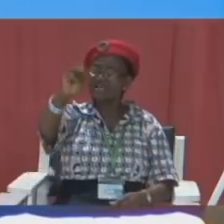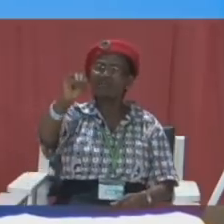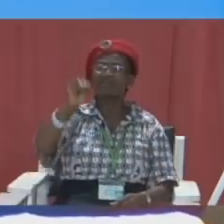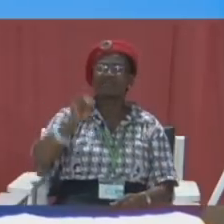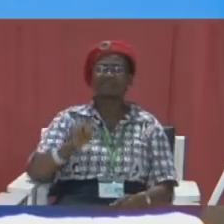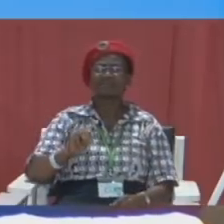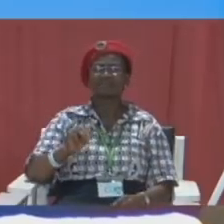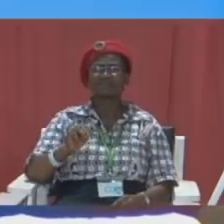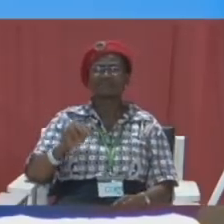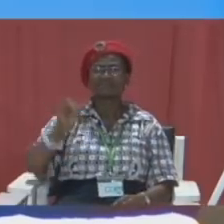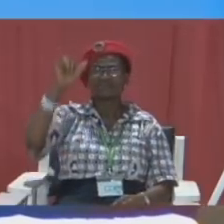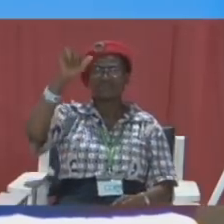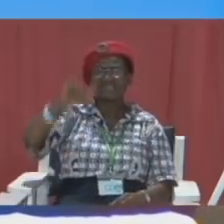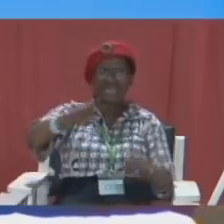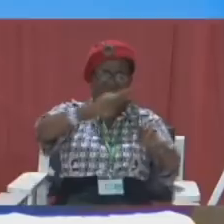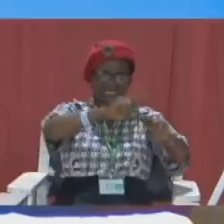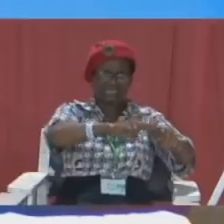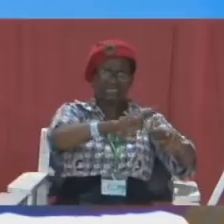they sat down